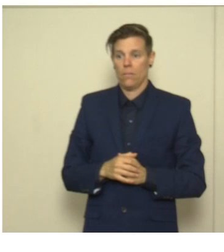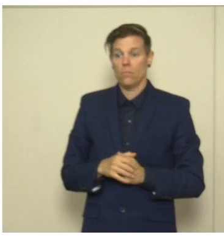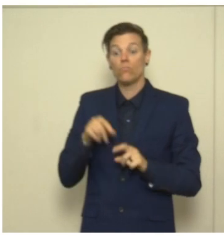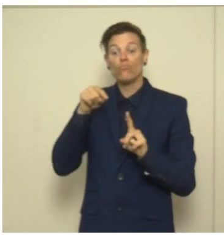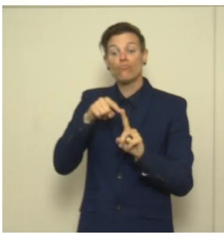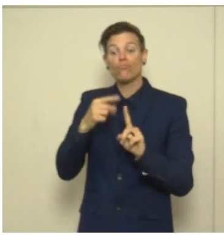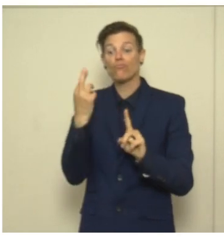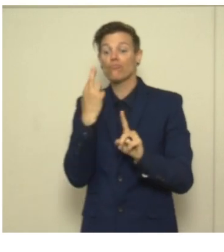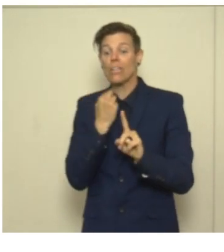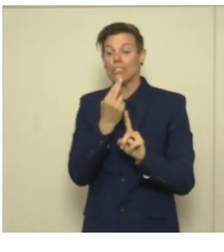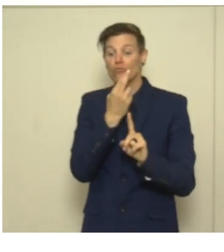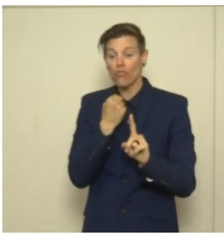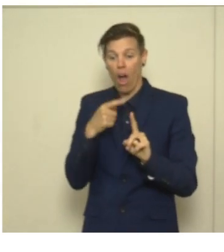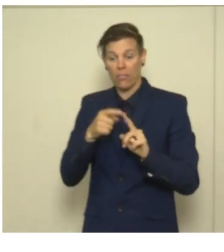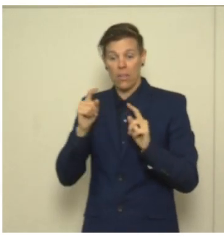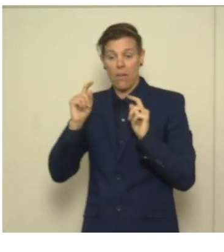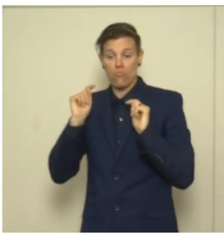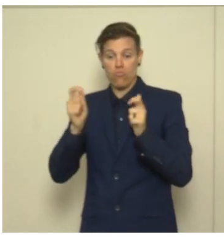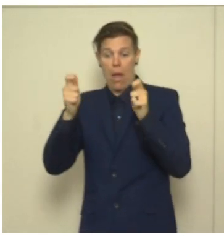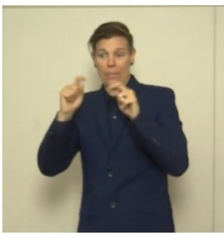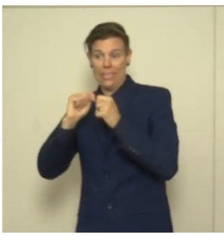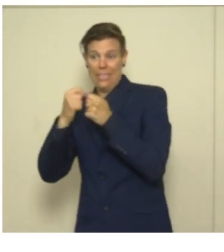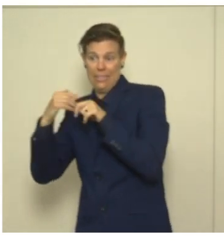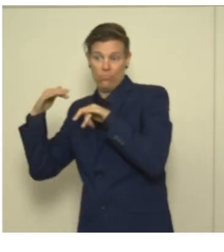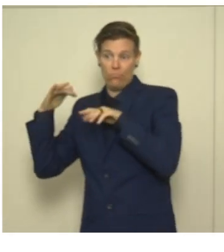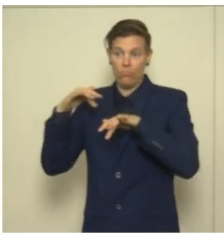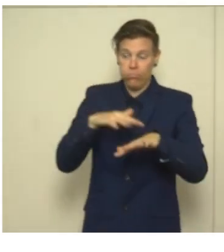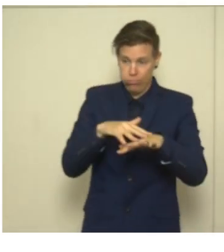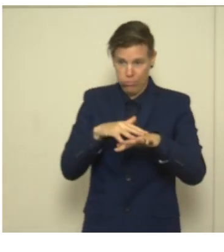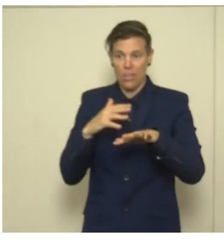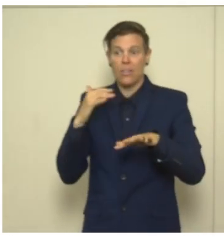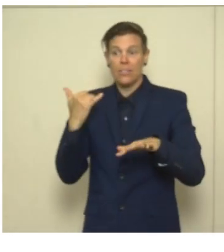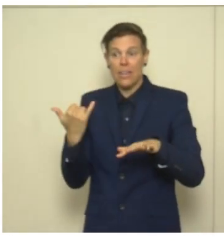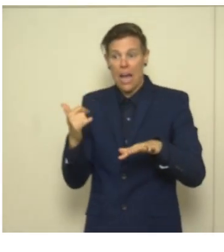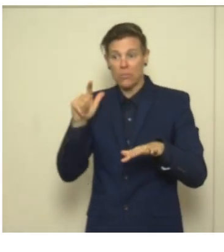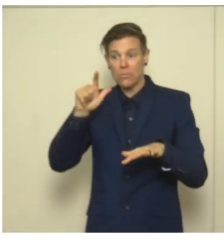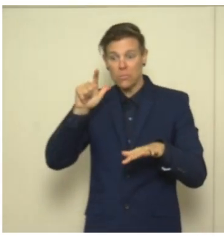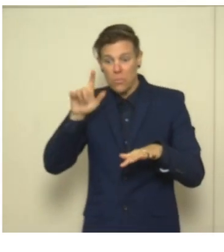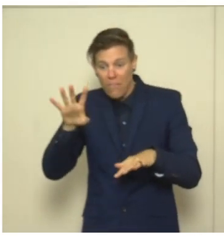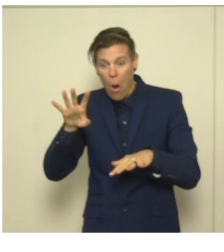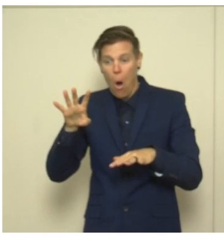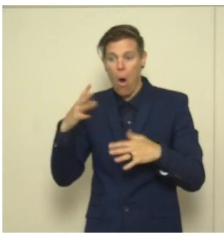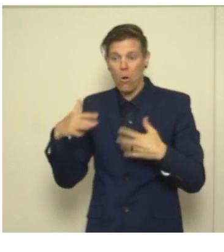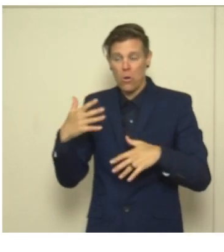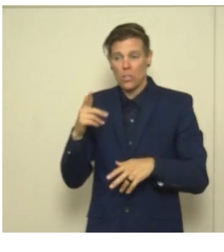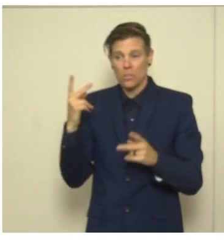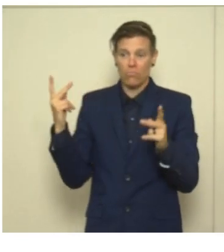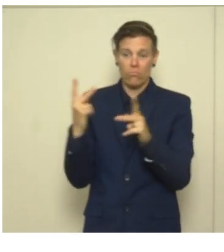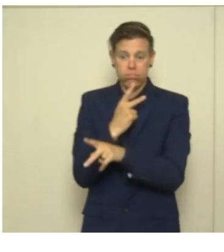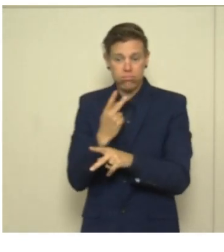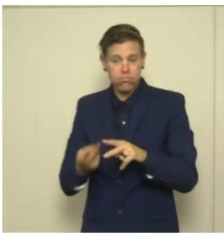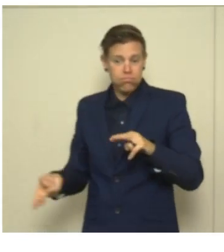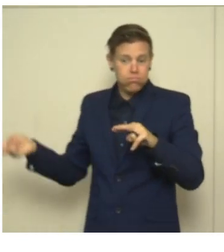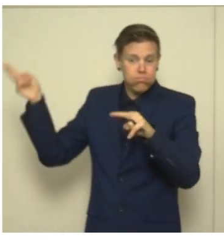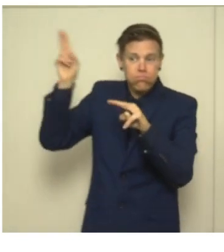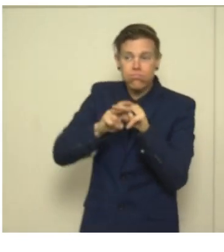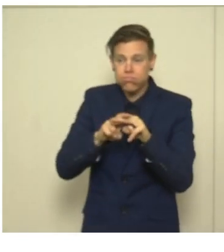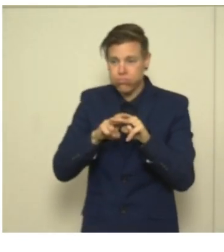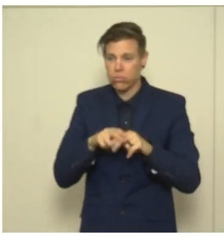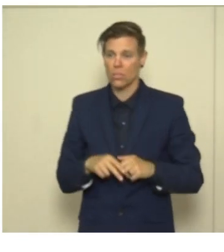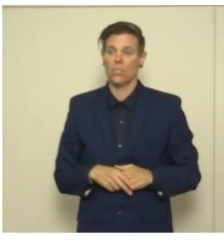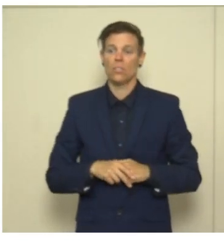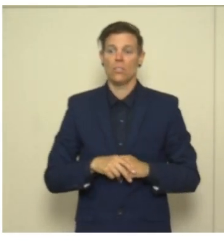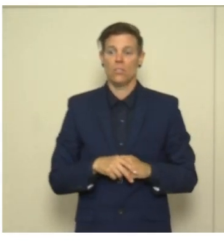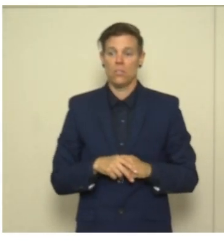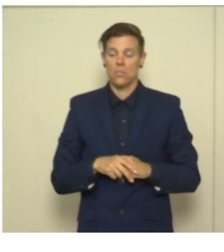7 to 24, more than a 3-fold increase. Rapid responses at retail and wholesale locations